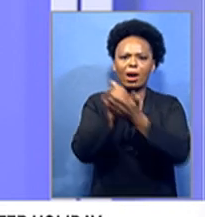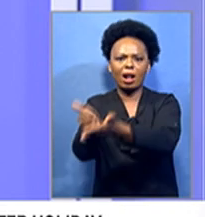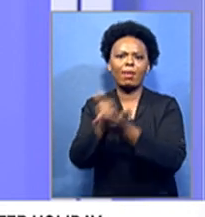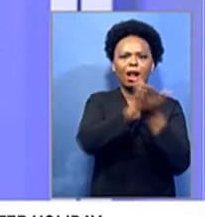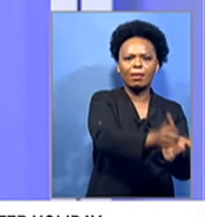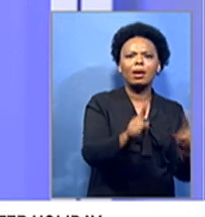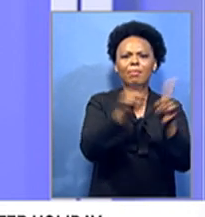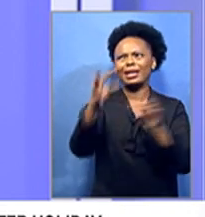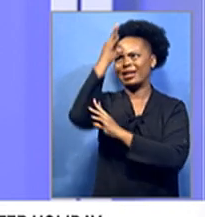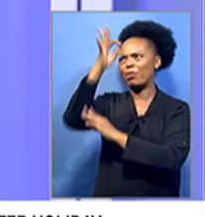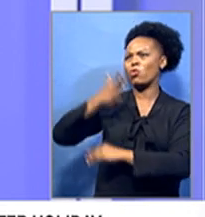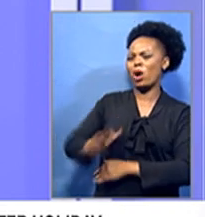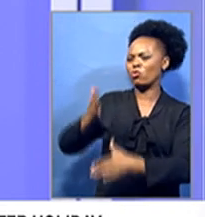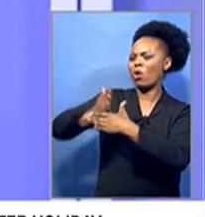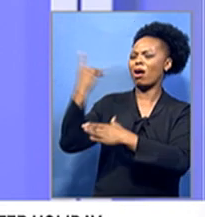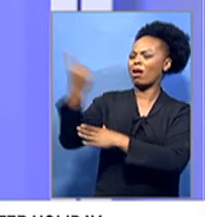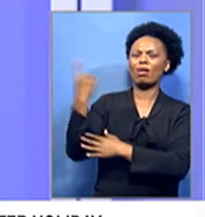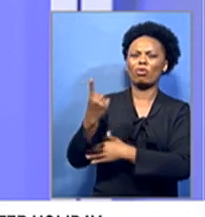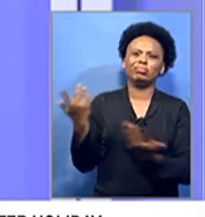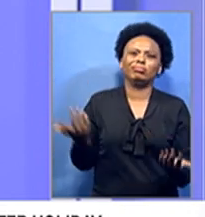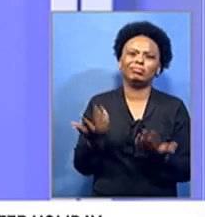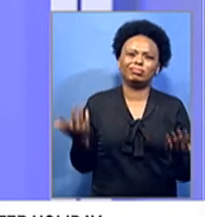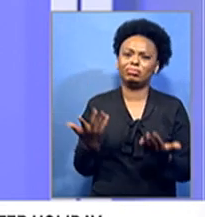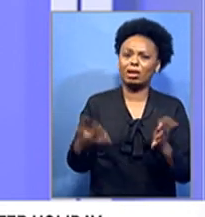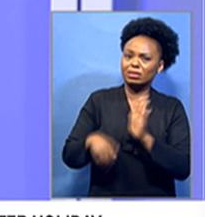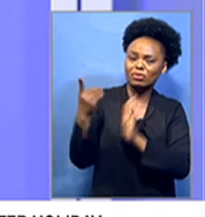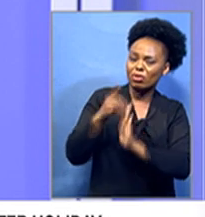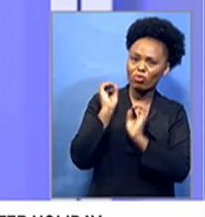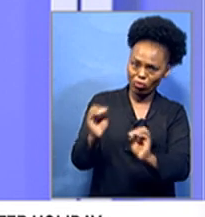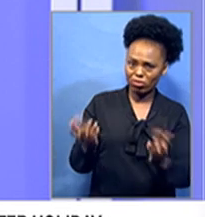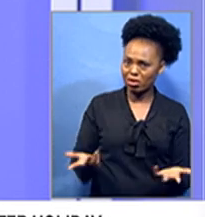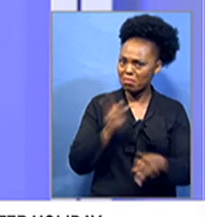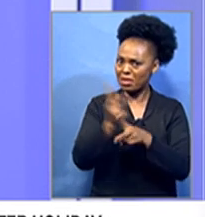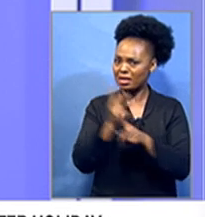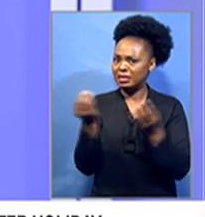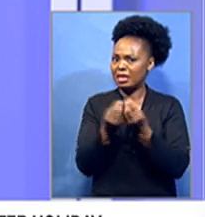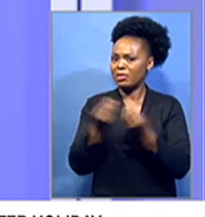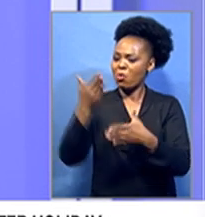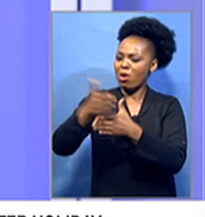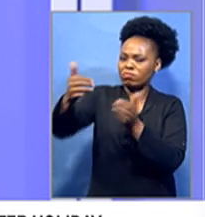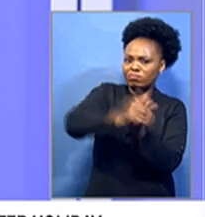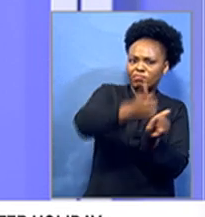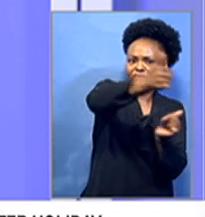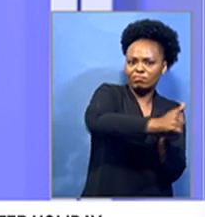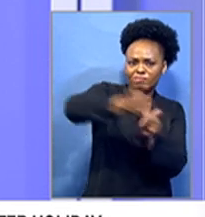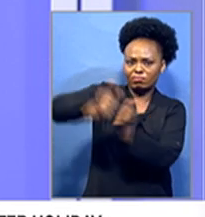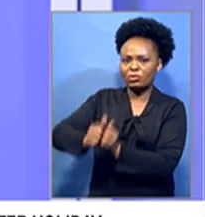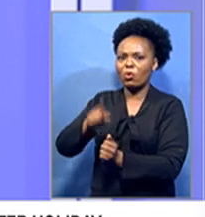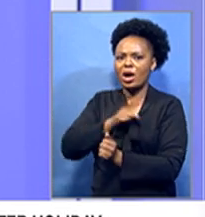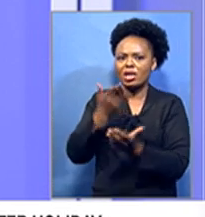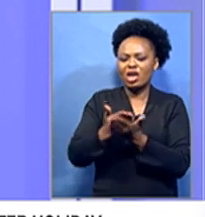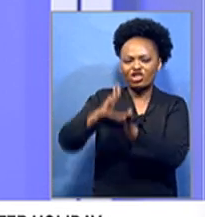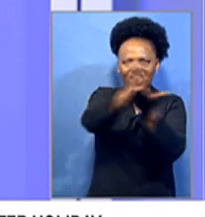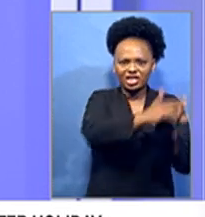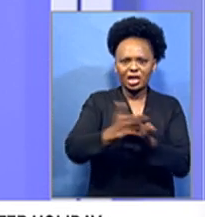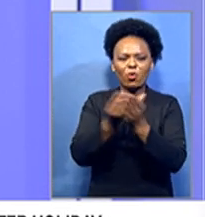go at this alone. What are the developments there? Are there plans in place to make this rollout something that is shared and that the private sector